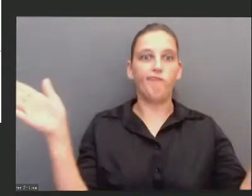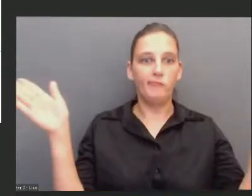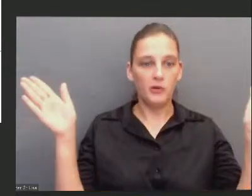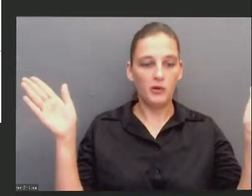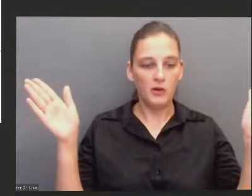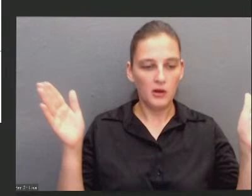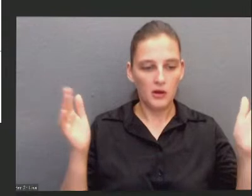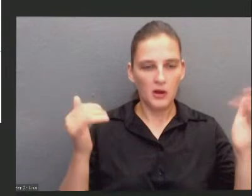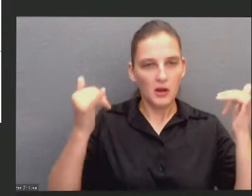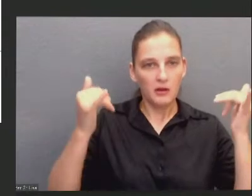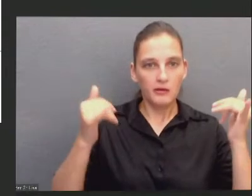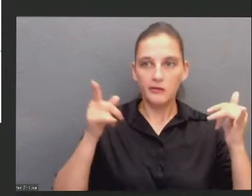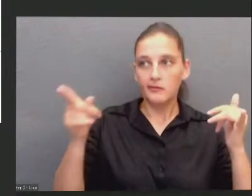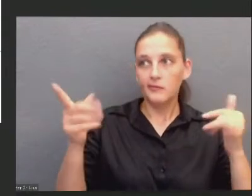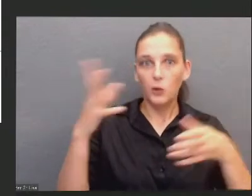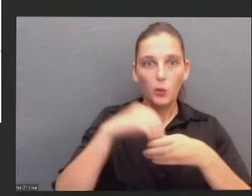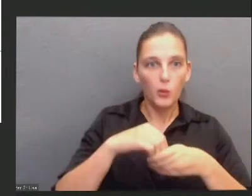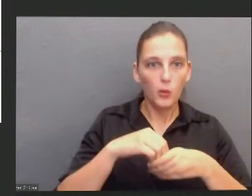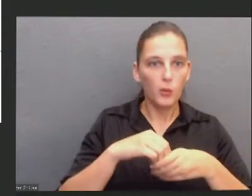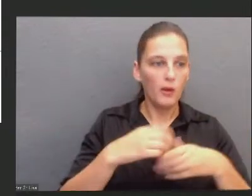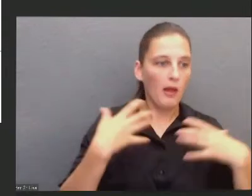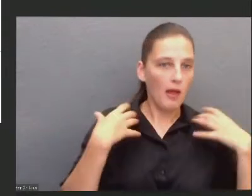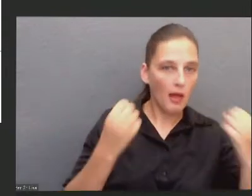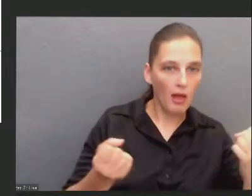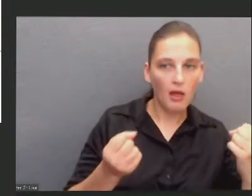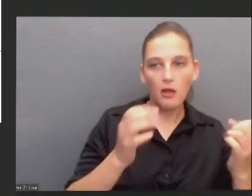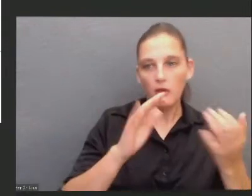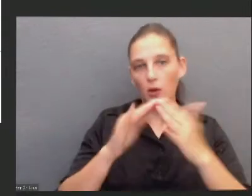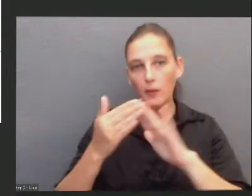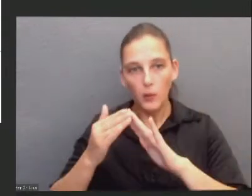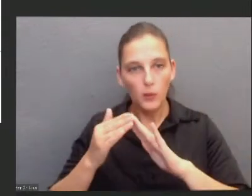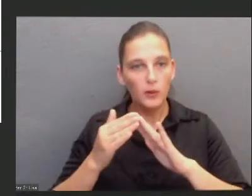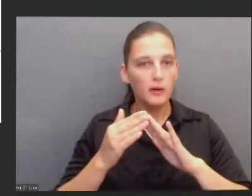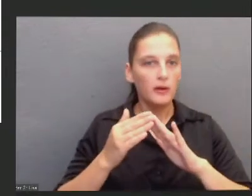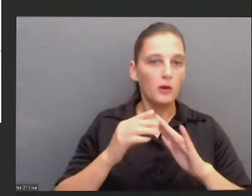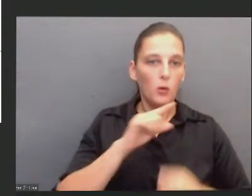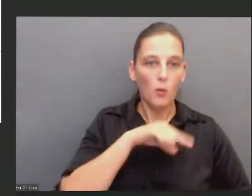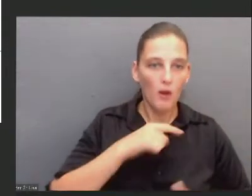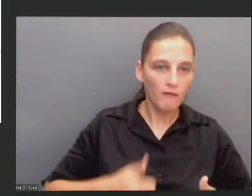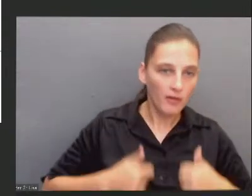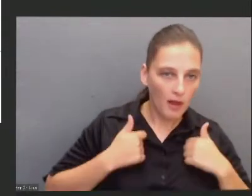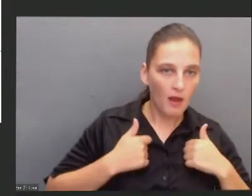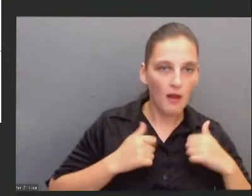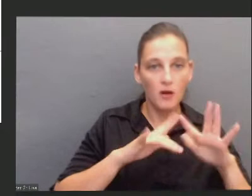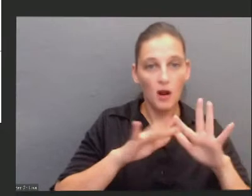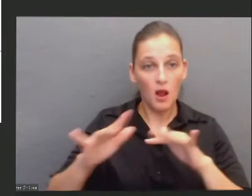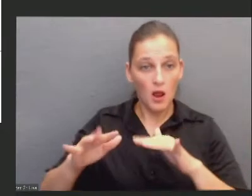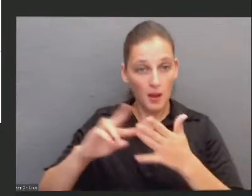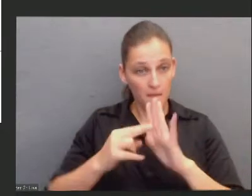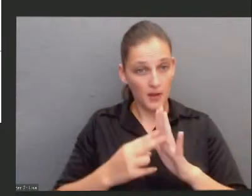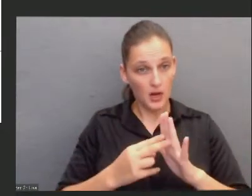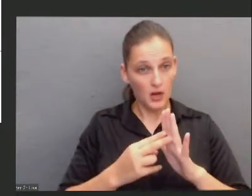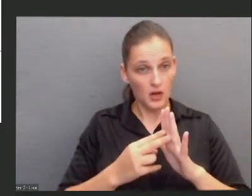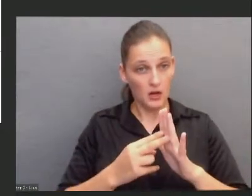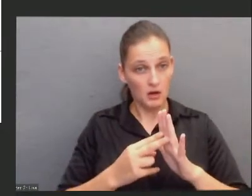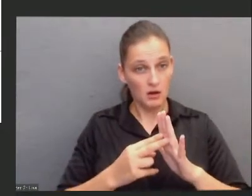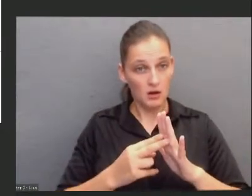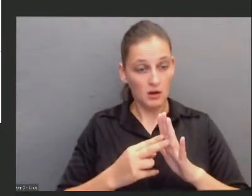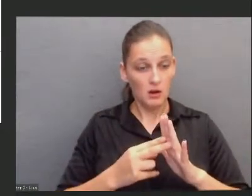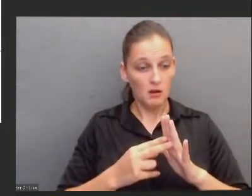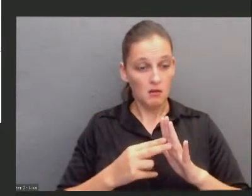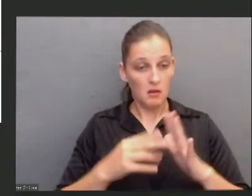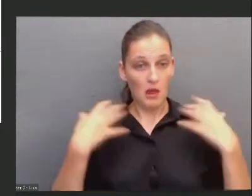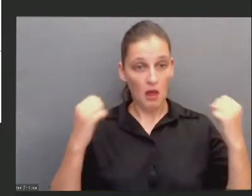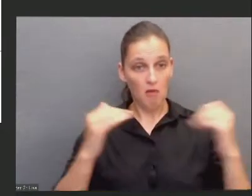life, well-being, and it's not something that can just be led by one federal agency or you know, a